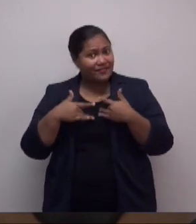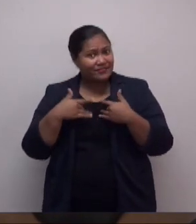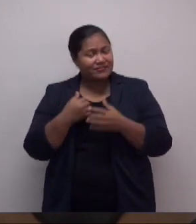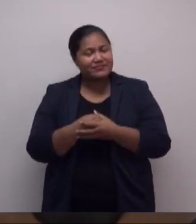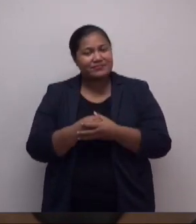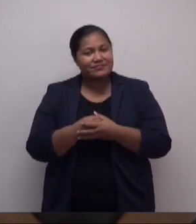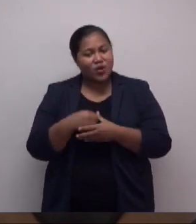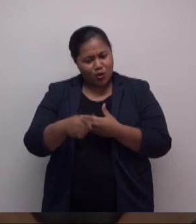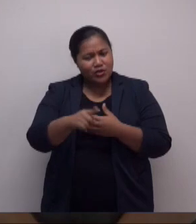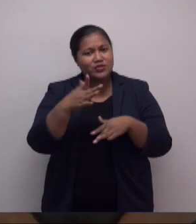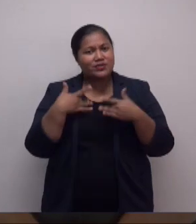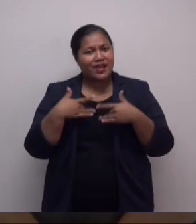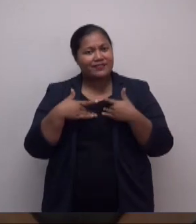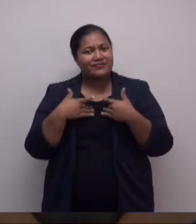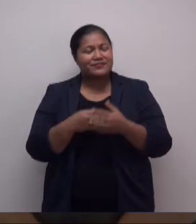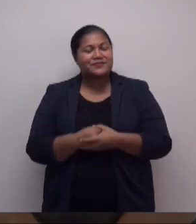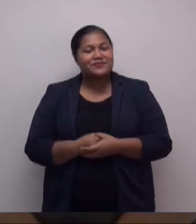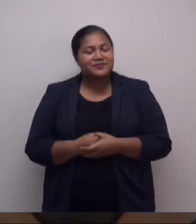living as we all choose.